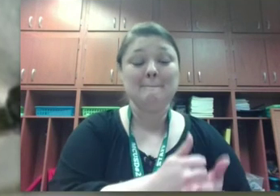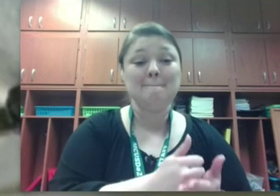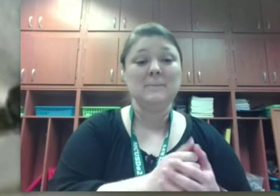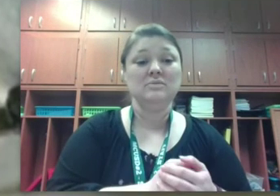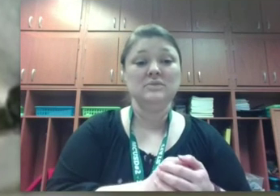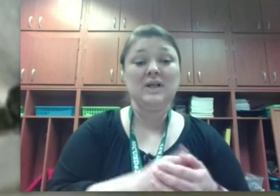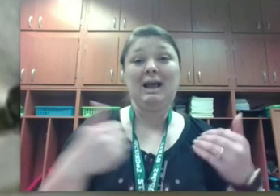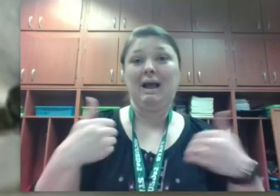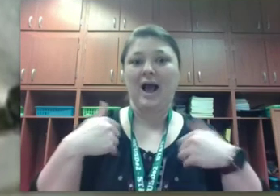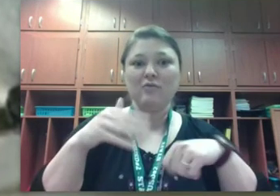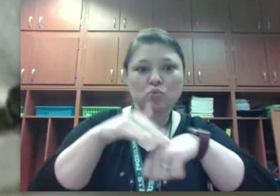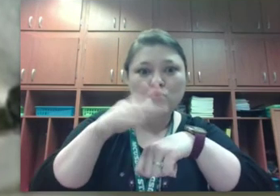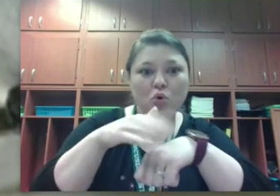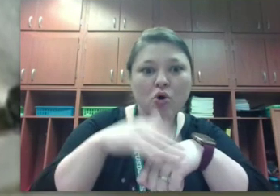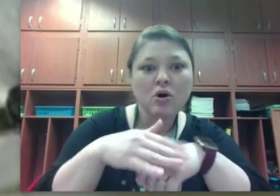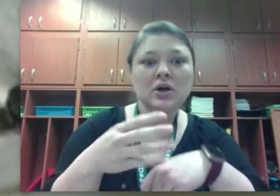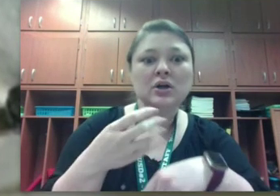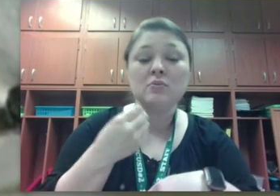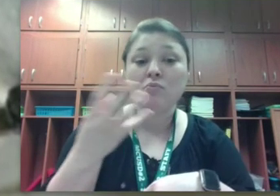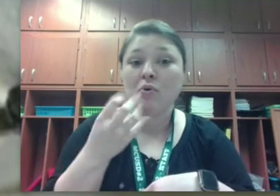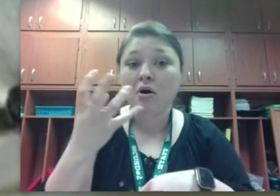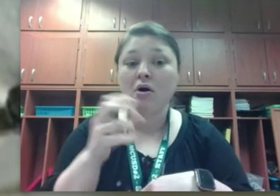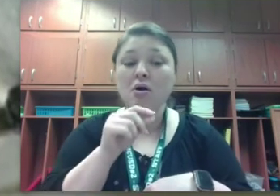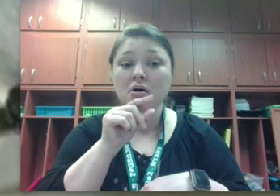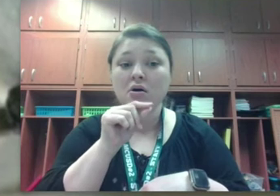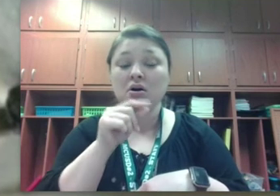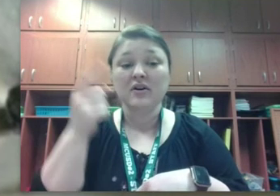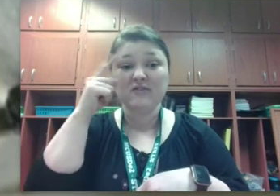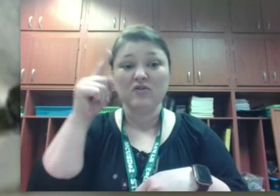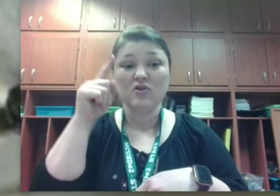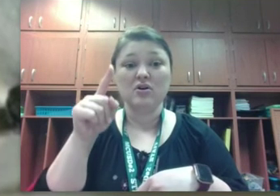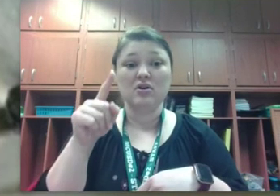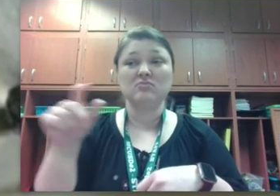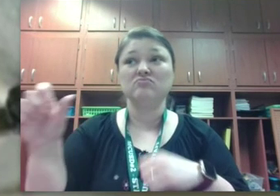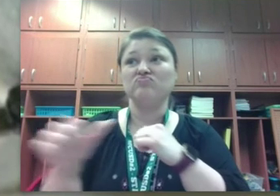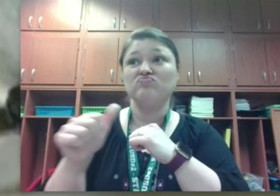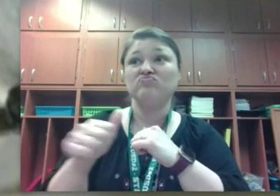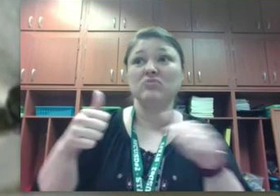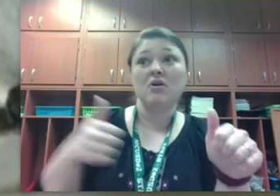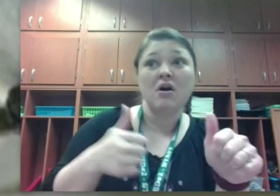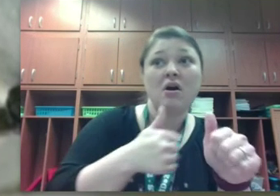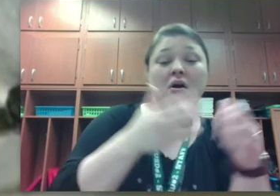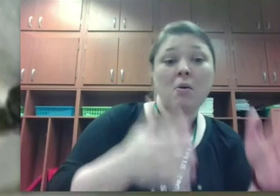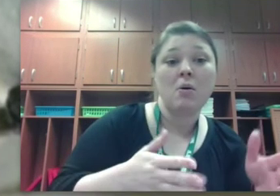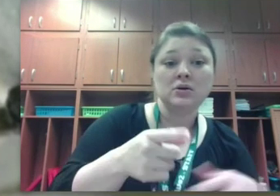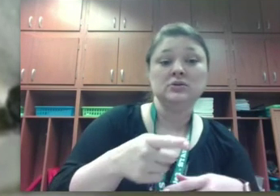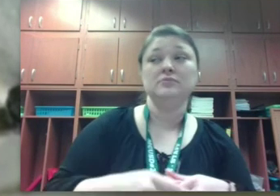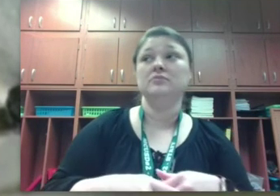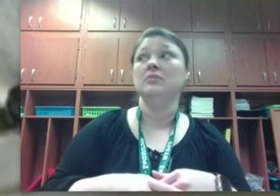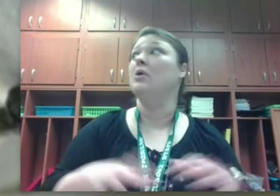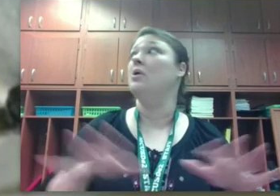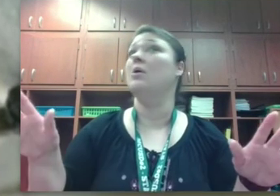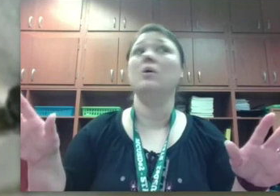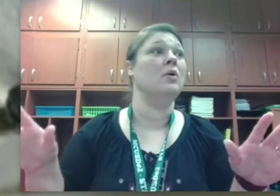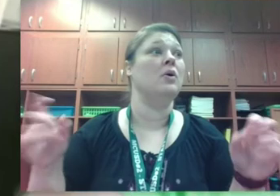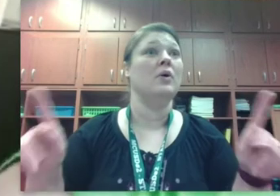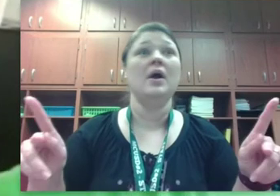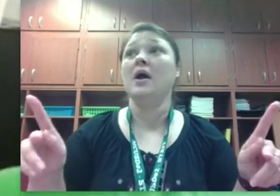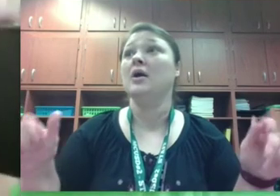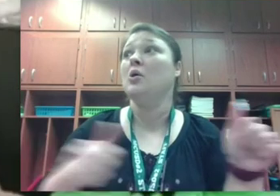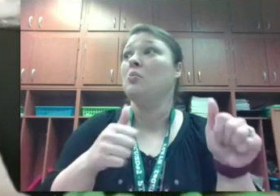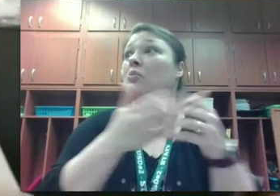for predators and even a contact note to let each other know that it's all clear and they're okay.